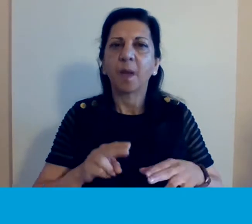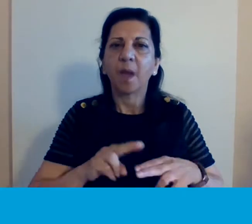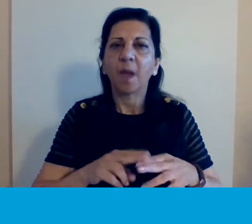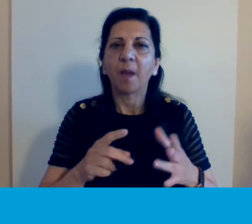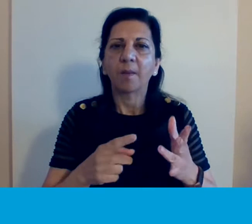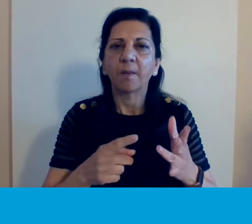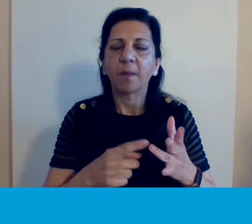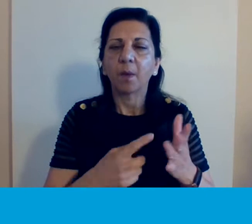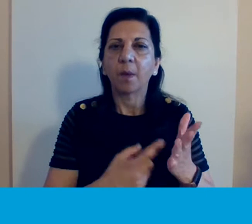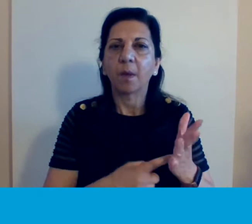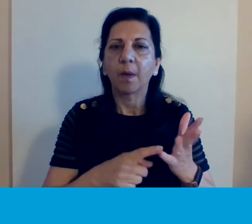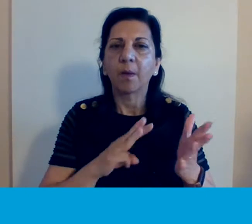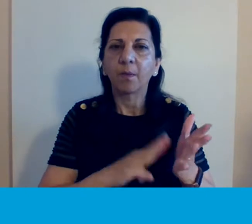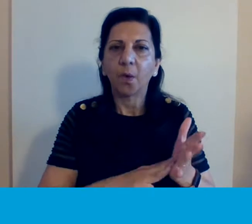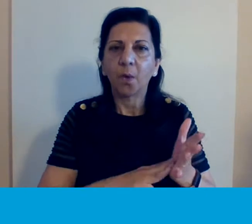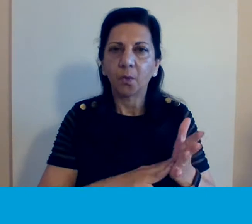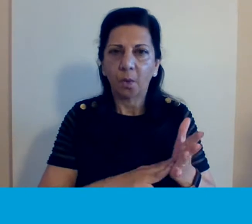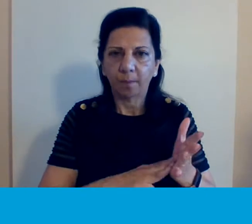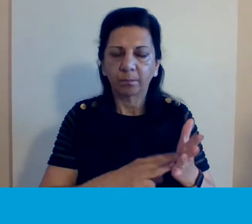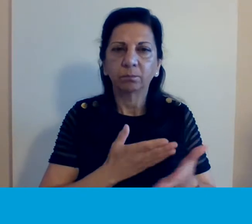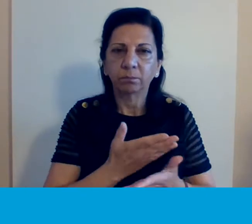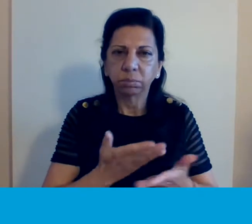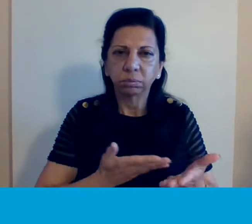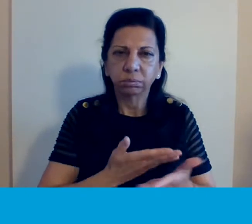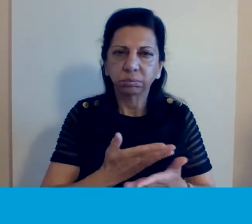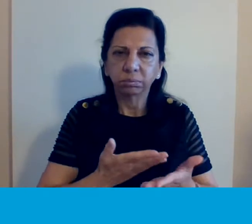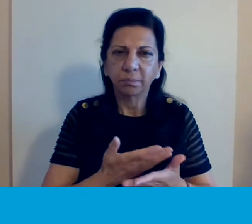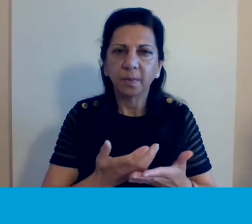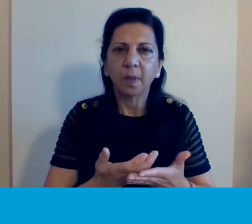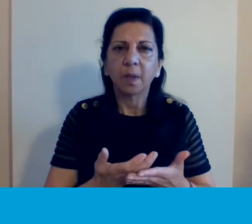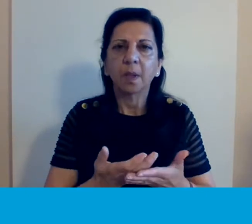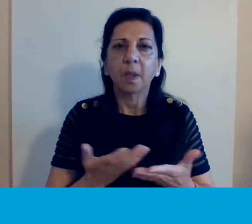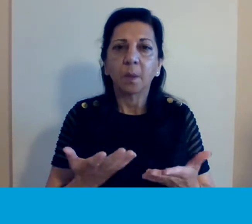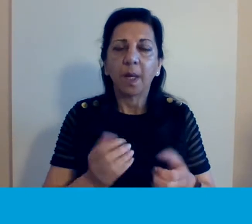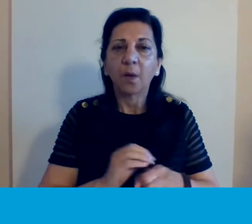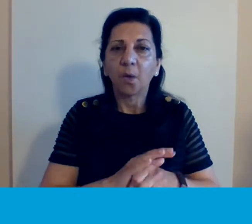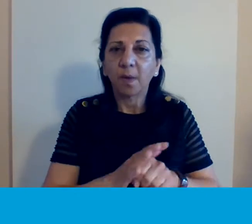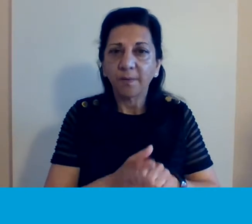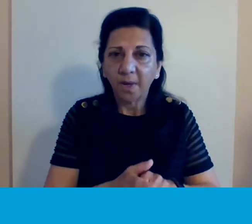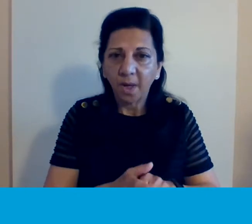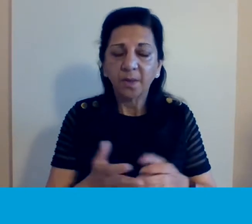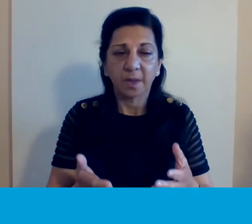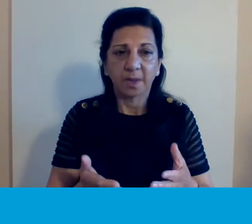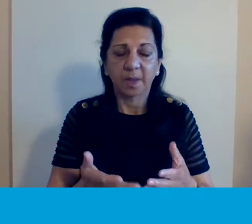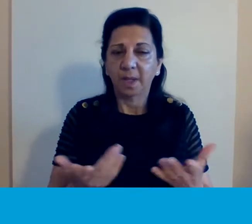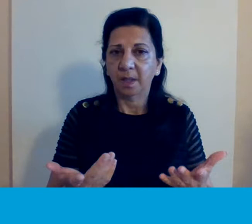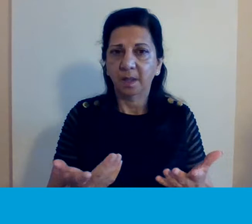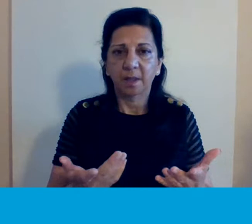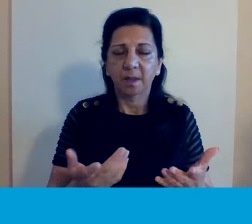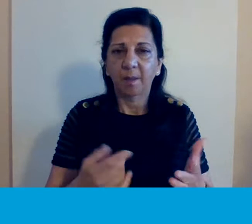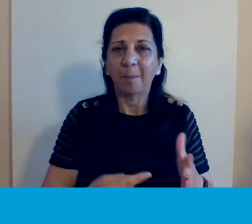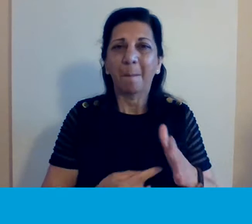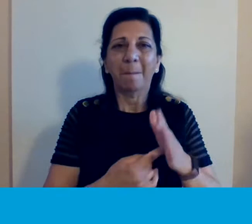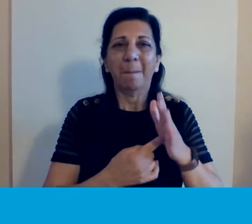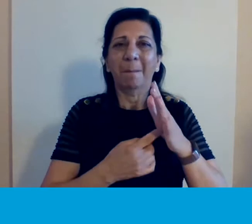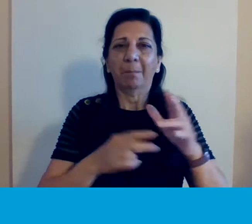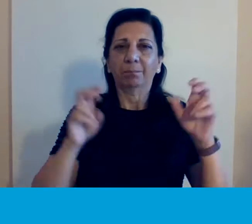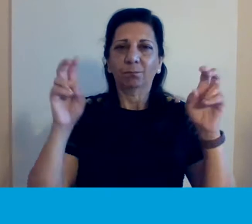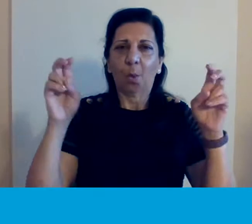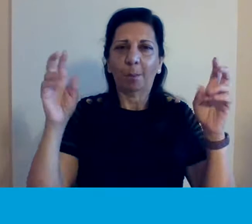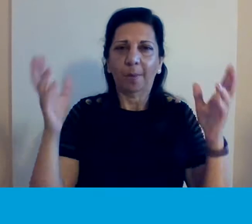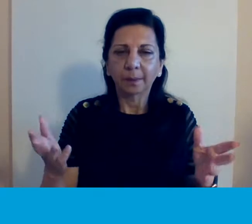real factor in how we address some of these issues, and some of the standing operating procedures have been sent